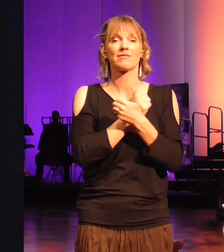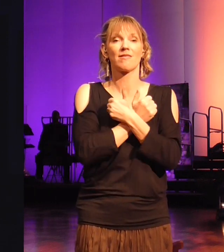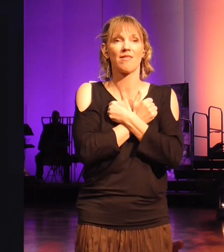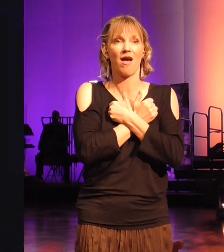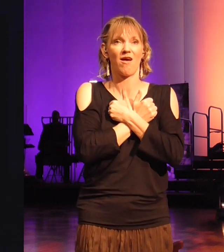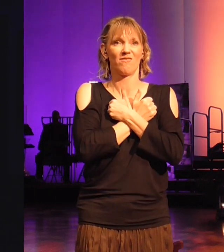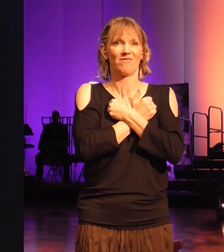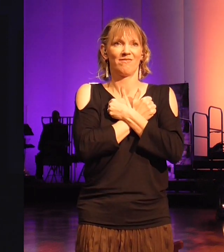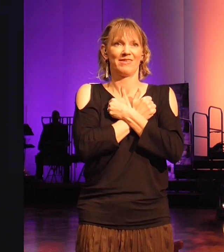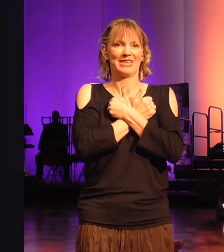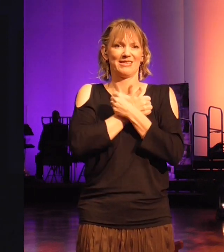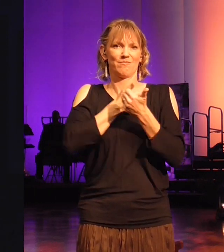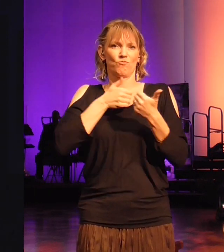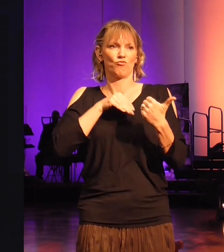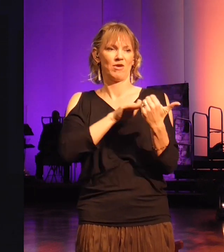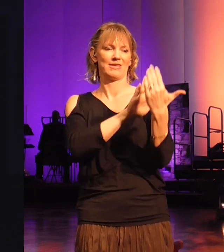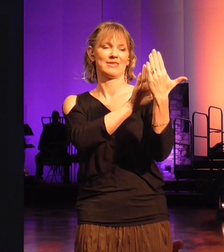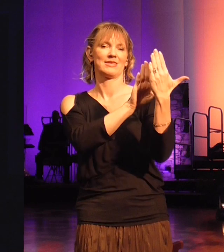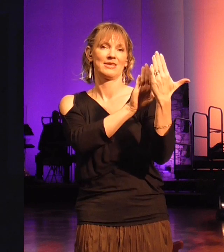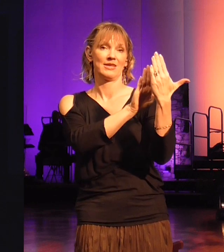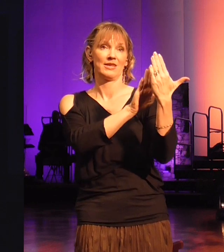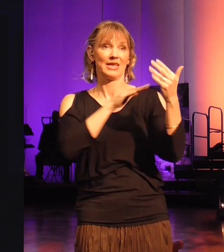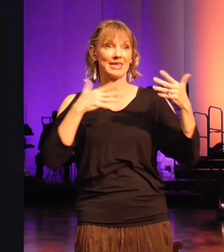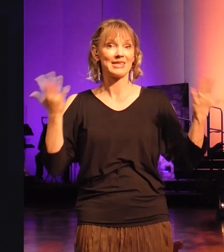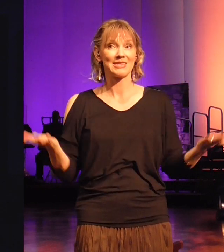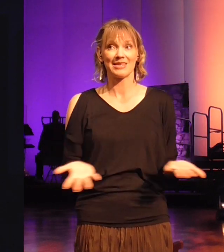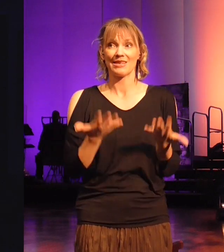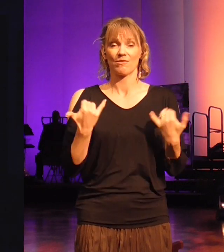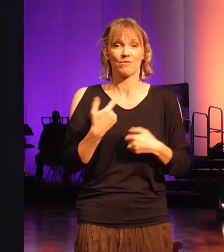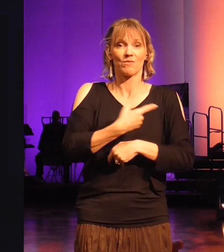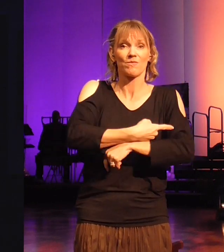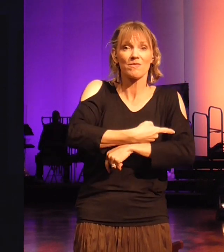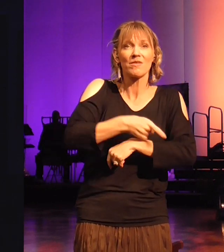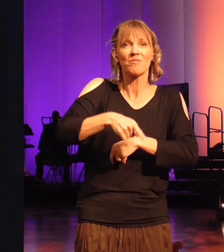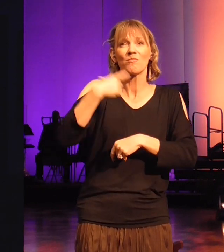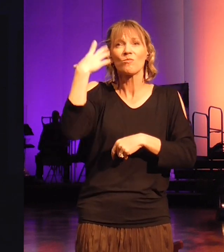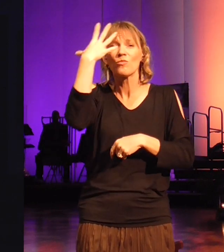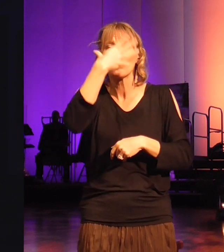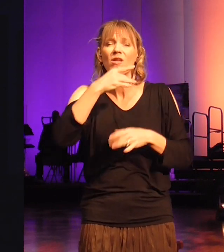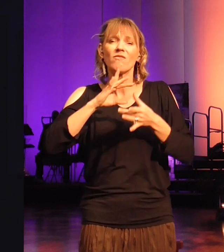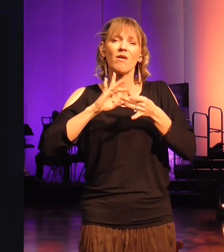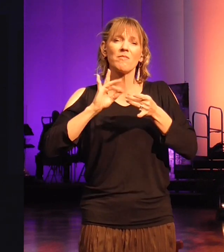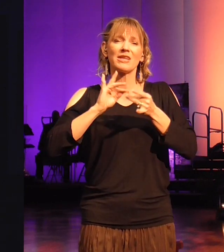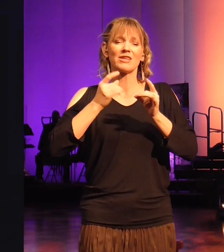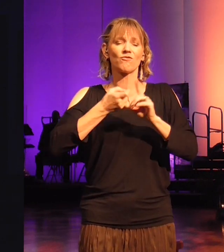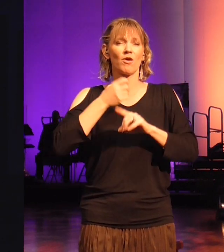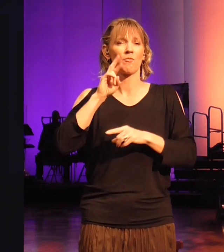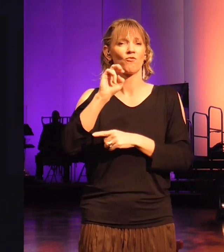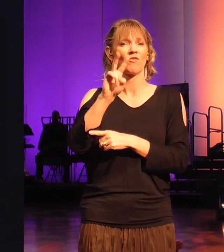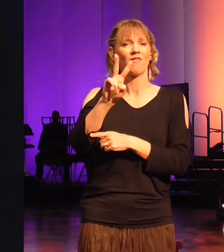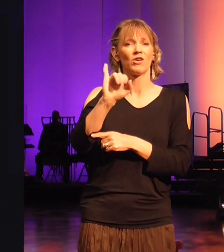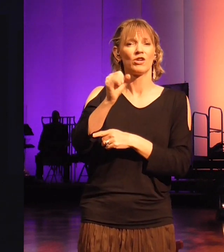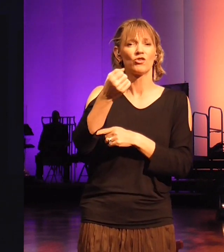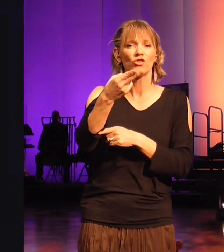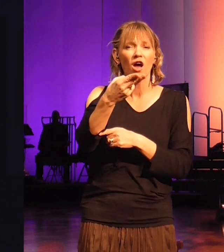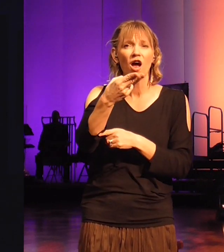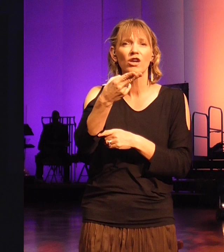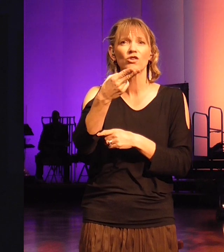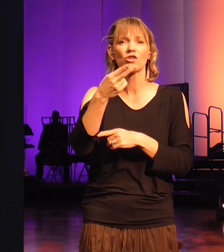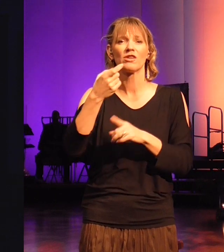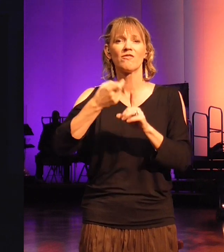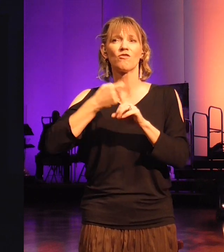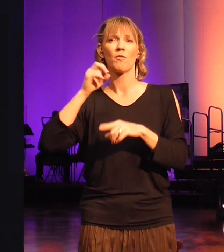present. And it's present here this day in the beautiful message of Reverend Josh, Reverend Zamira in